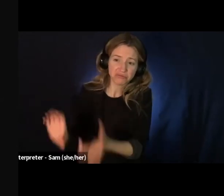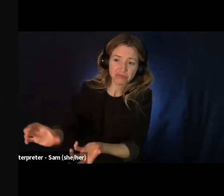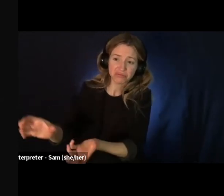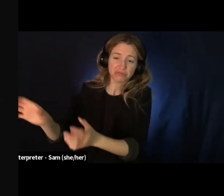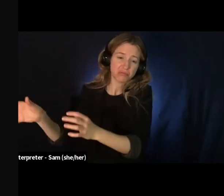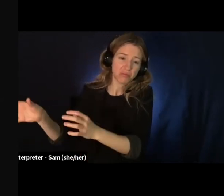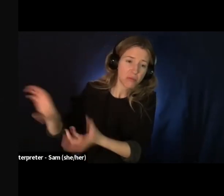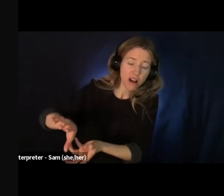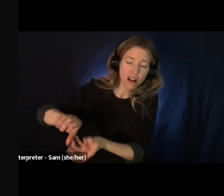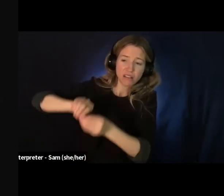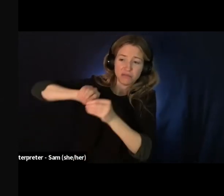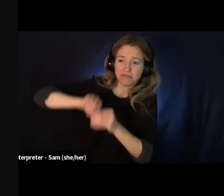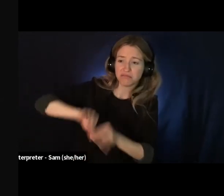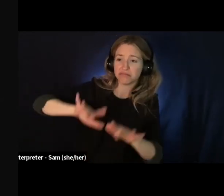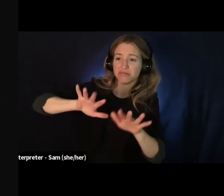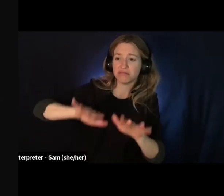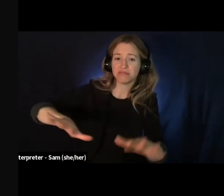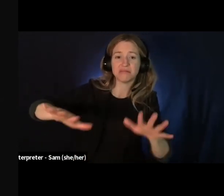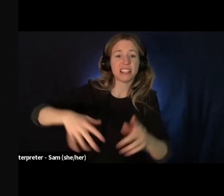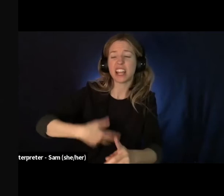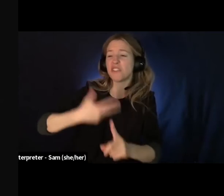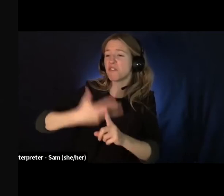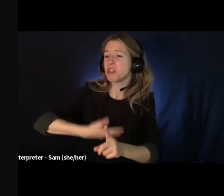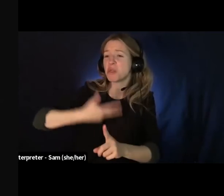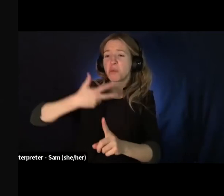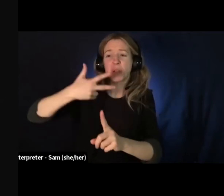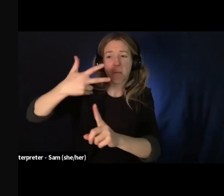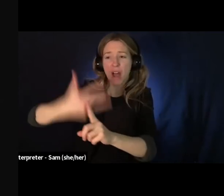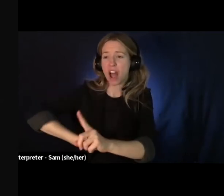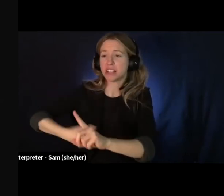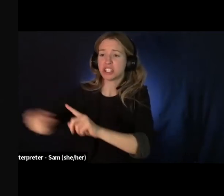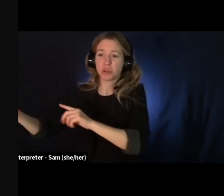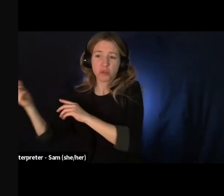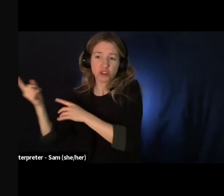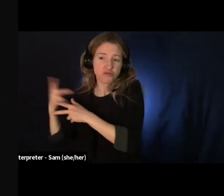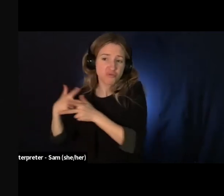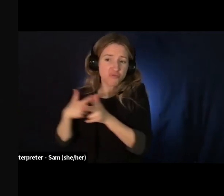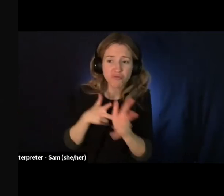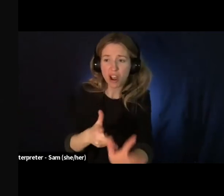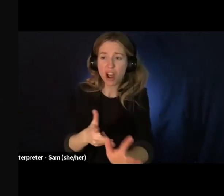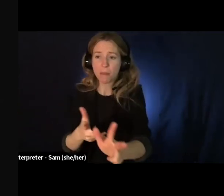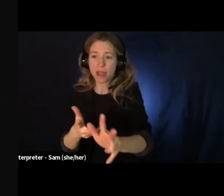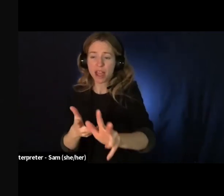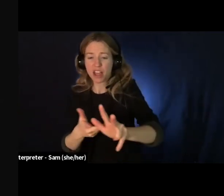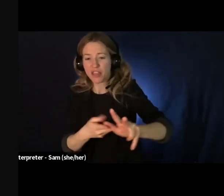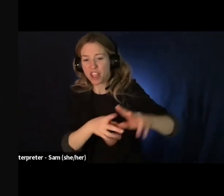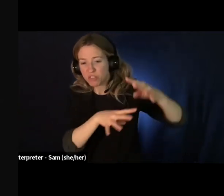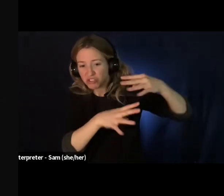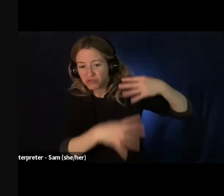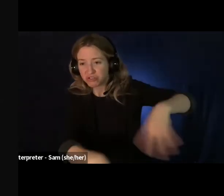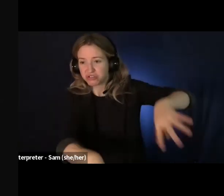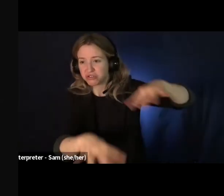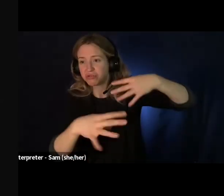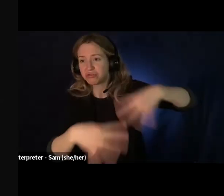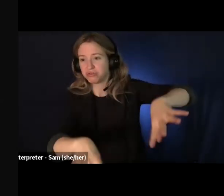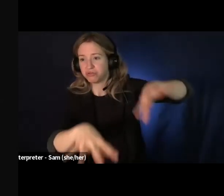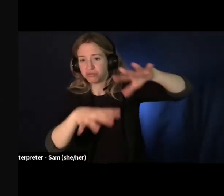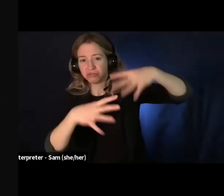quarter, amounting to 32 million tons a year. They dumped